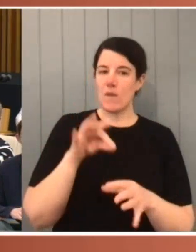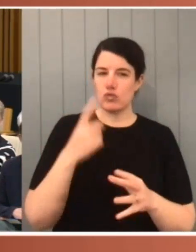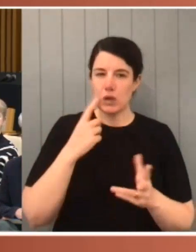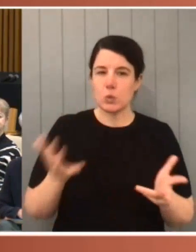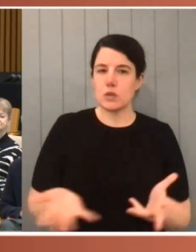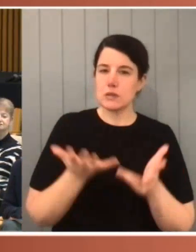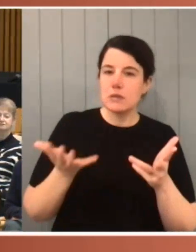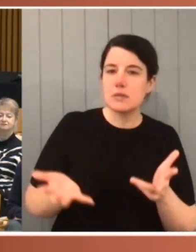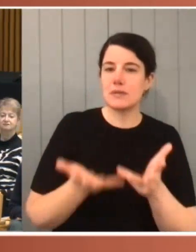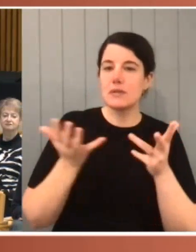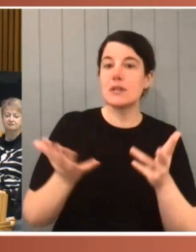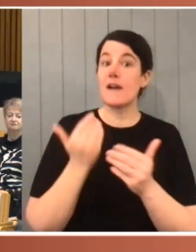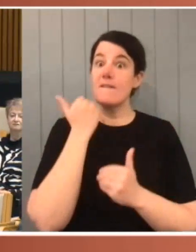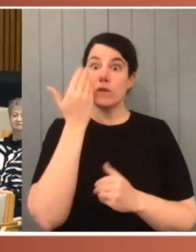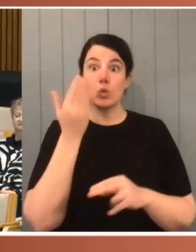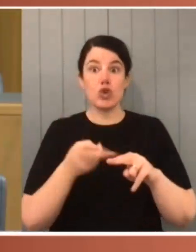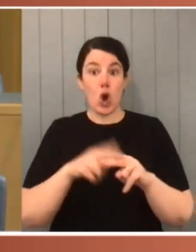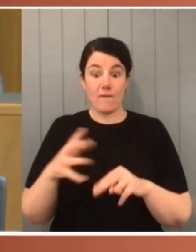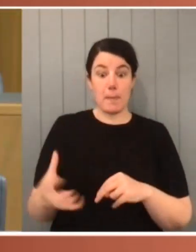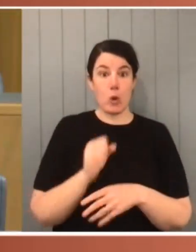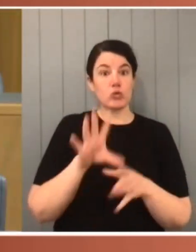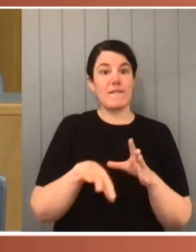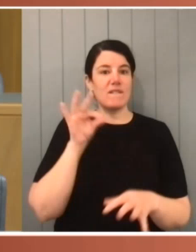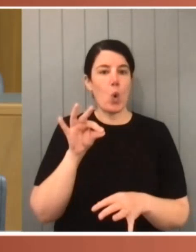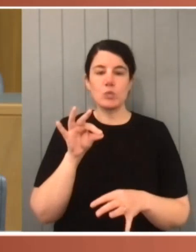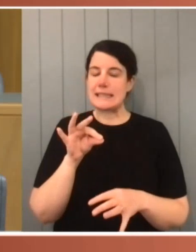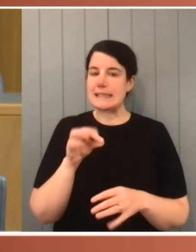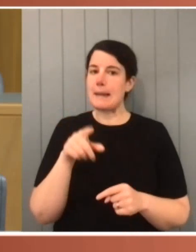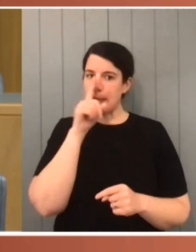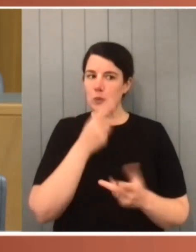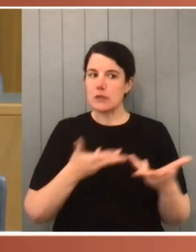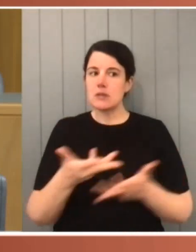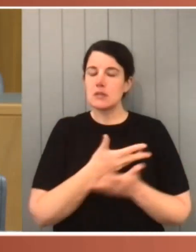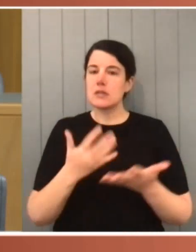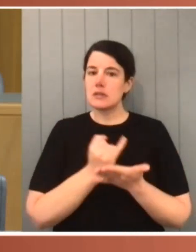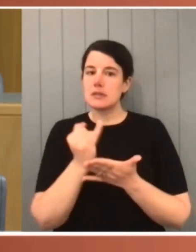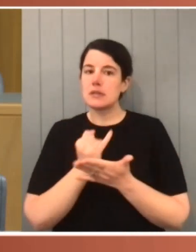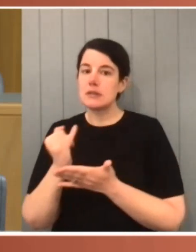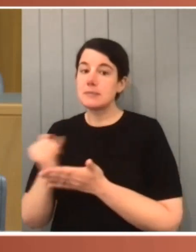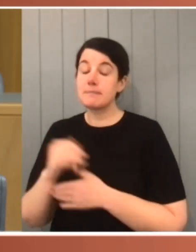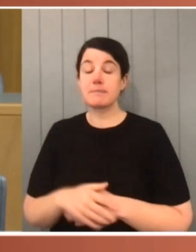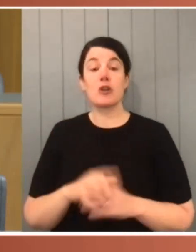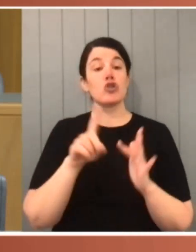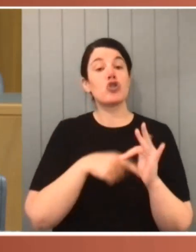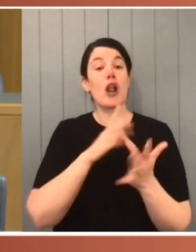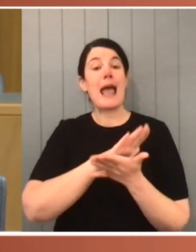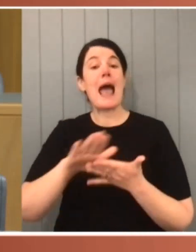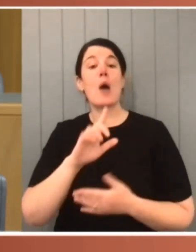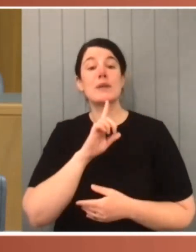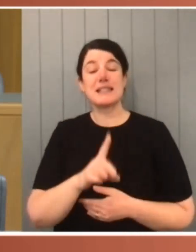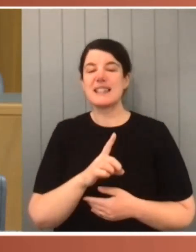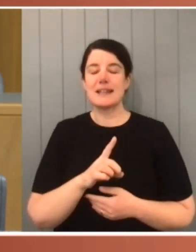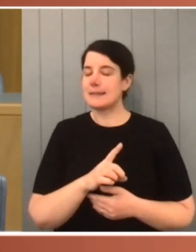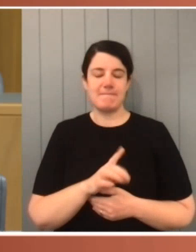that the future of compulsory voting was under question. Howard responded by dousing down the idea